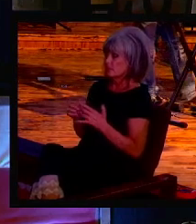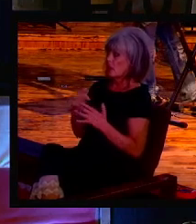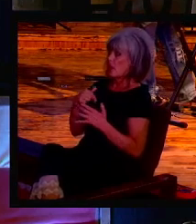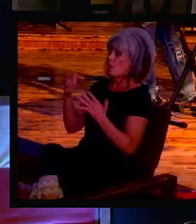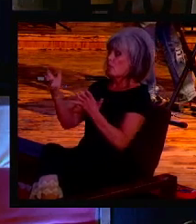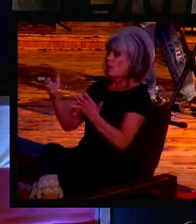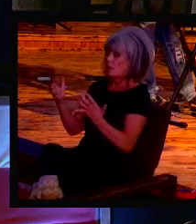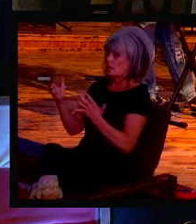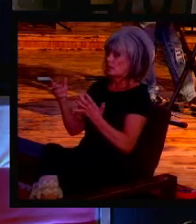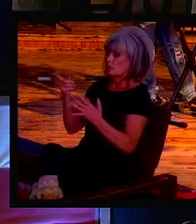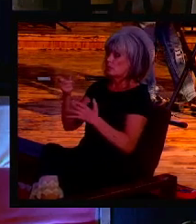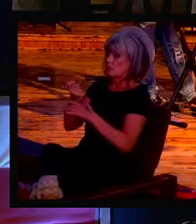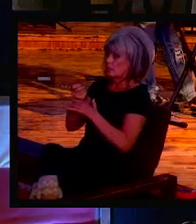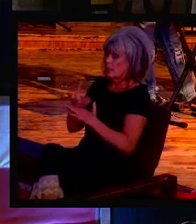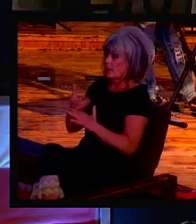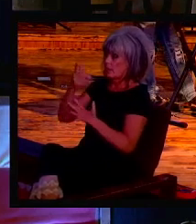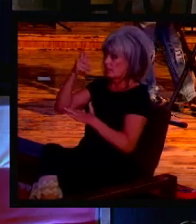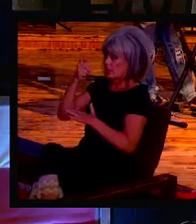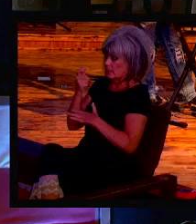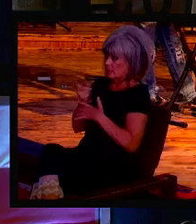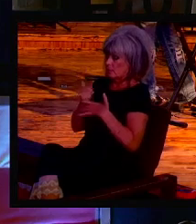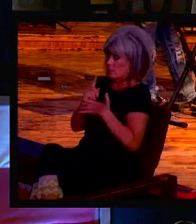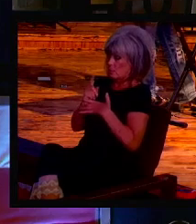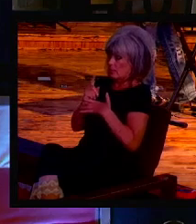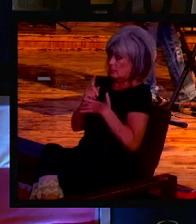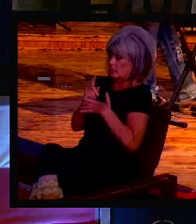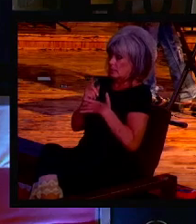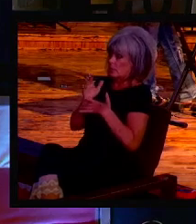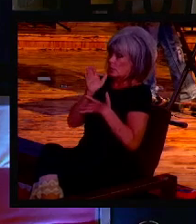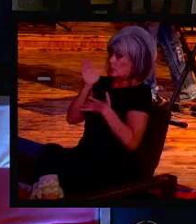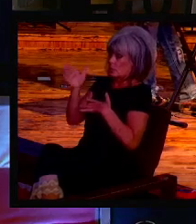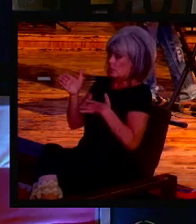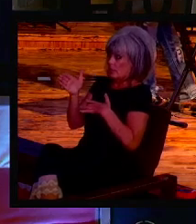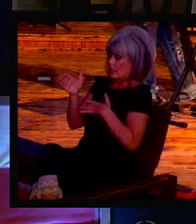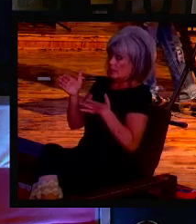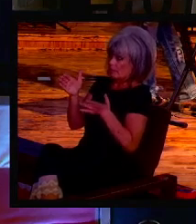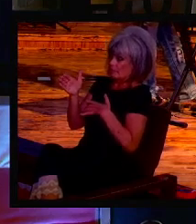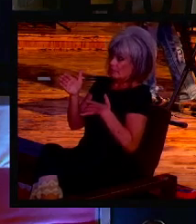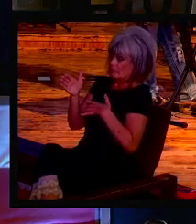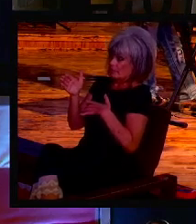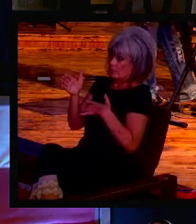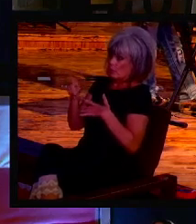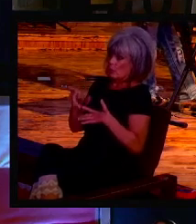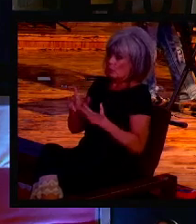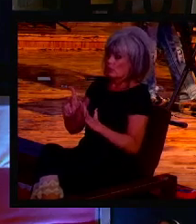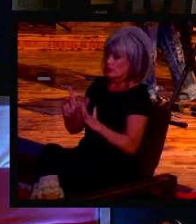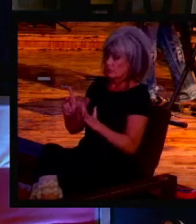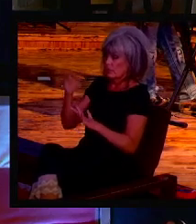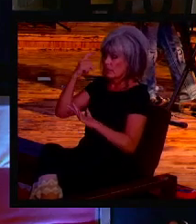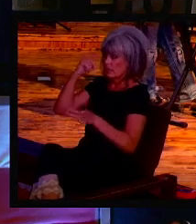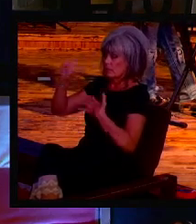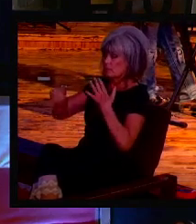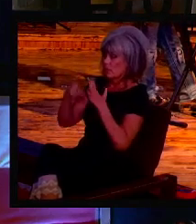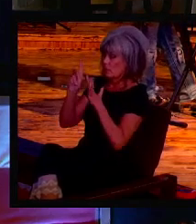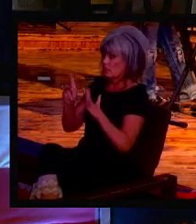prepared, because in just a moment you're going to have an opportunity to bring that person's face to your mind.